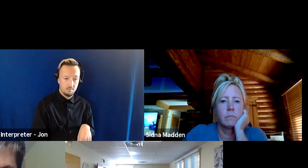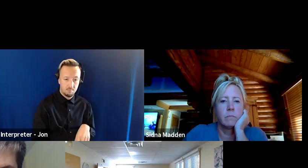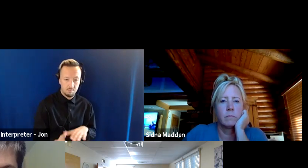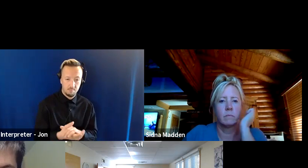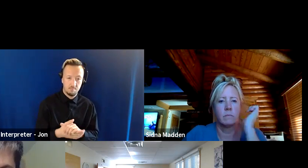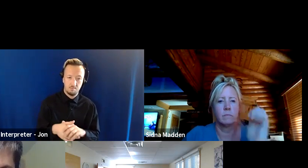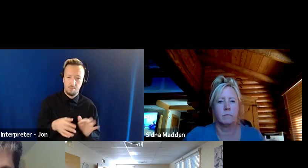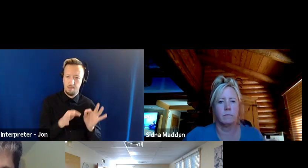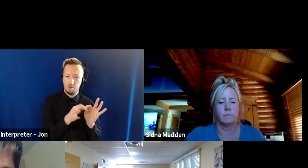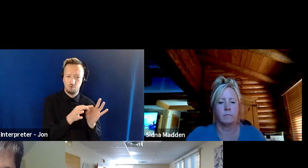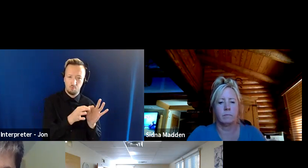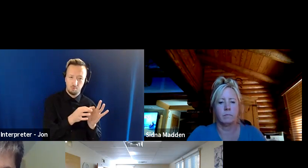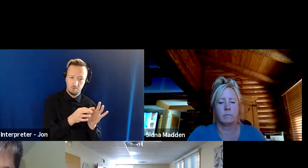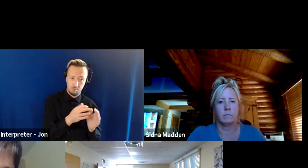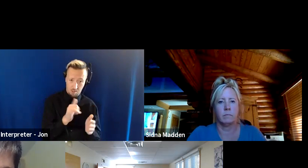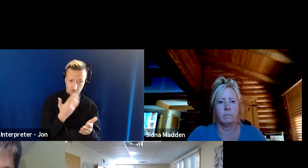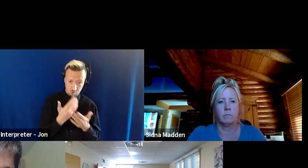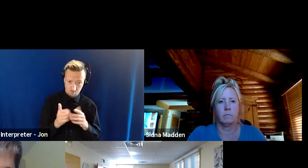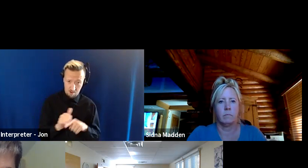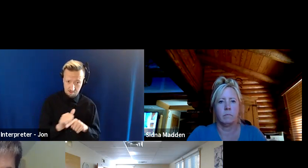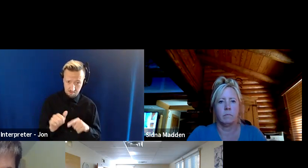practice. Is that bad?